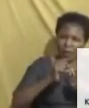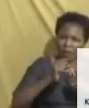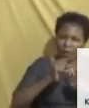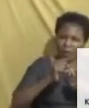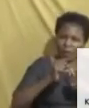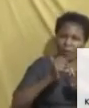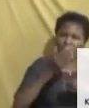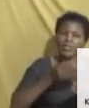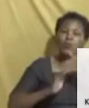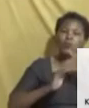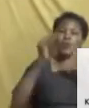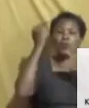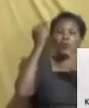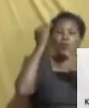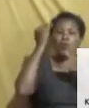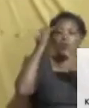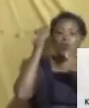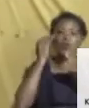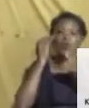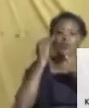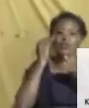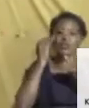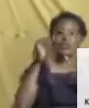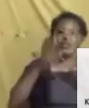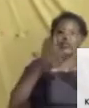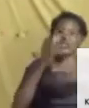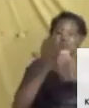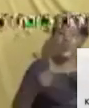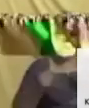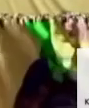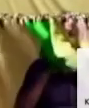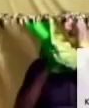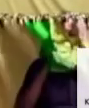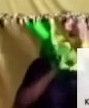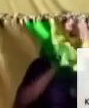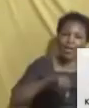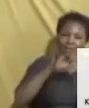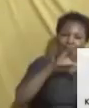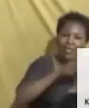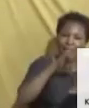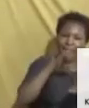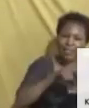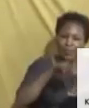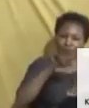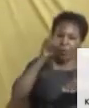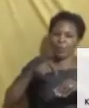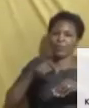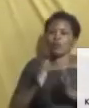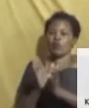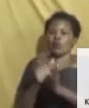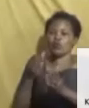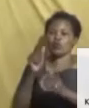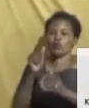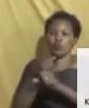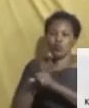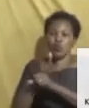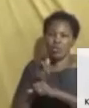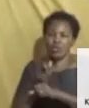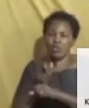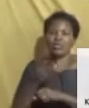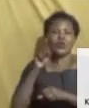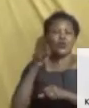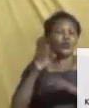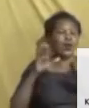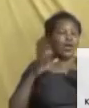Court in Bogota. That is how it started. If we can't get this, we must threaten you with this. You must not succumb to